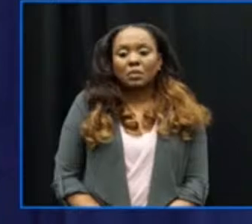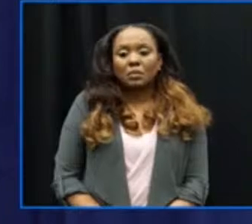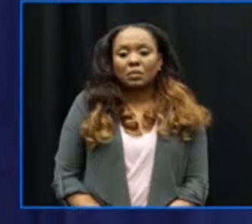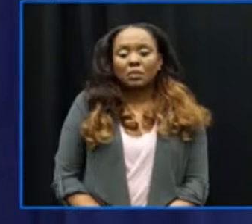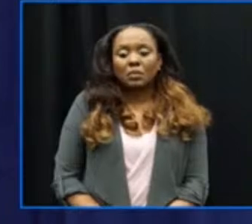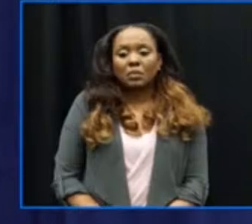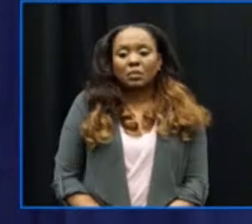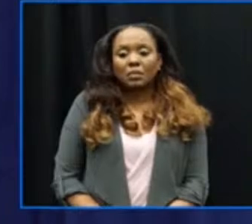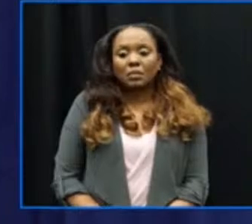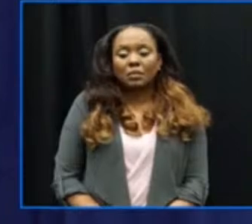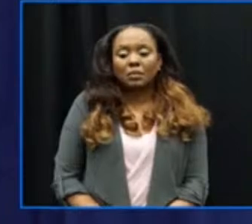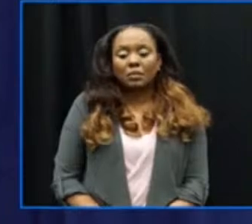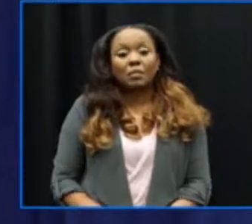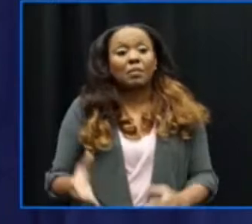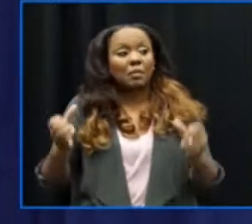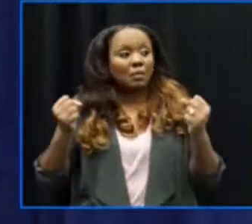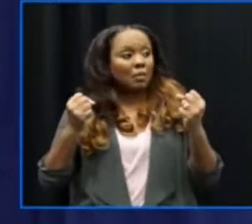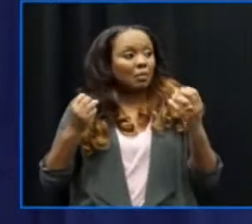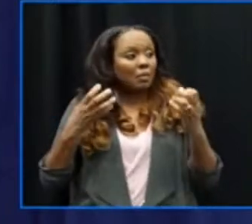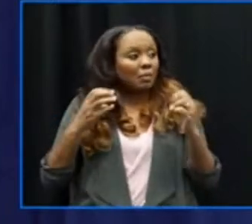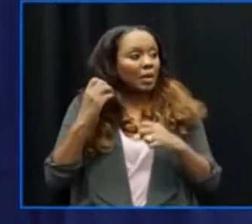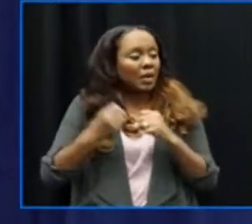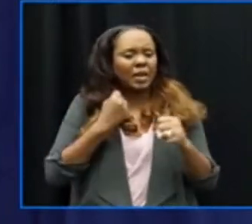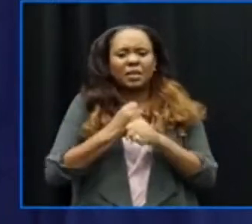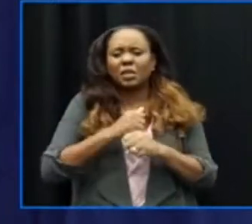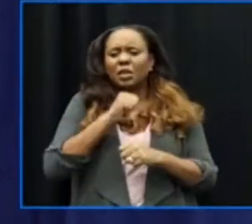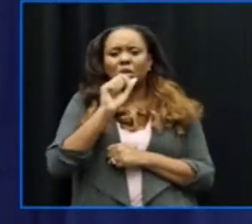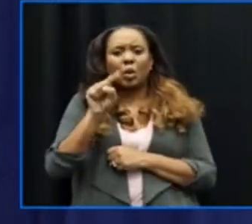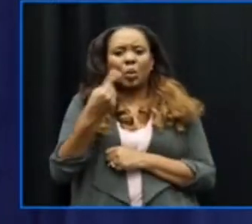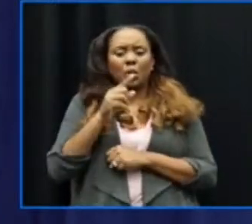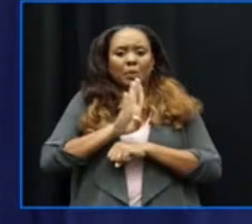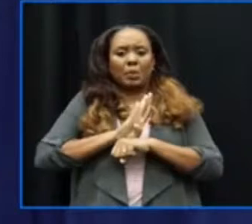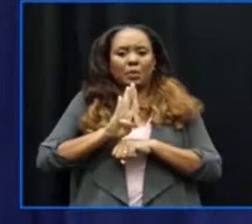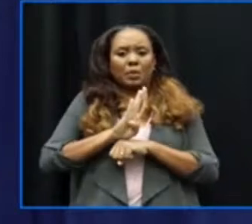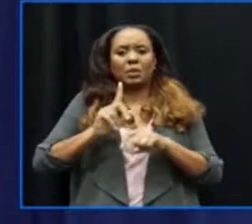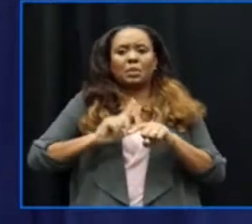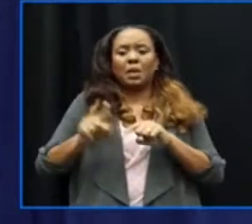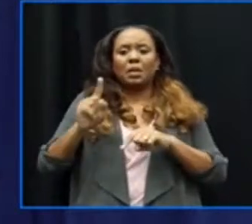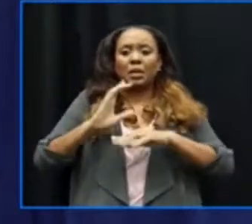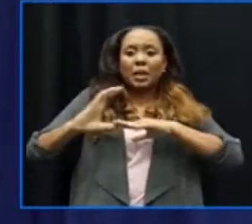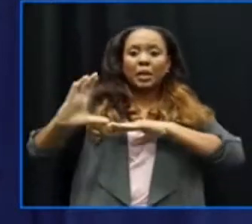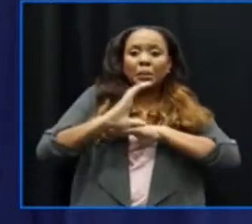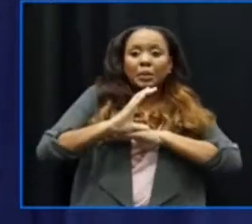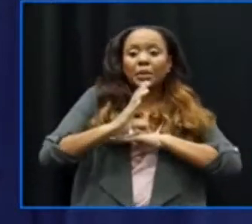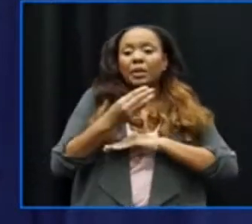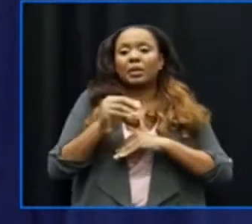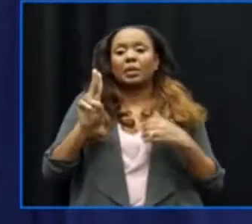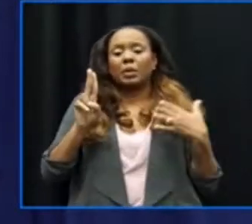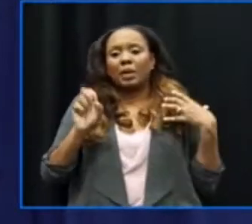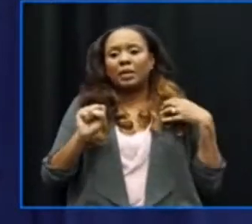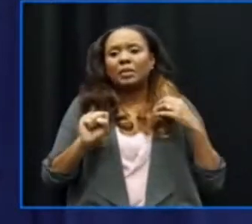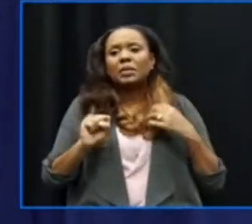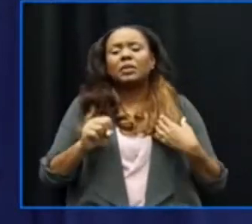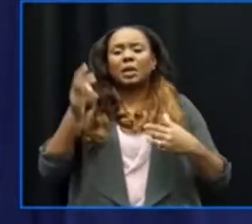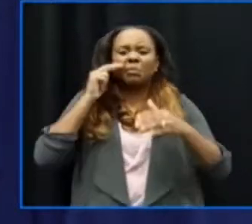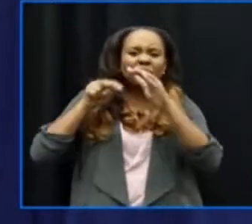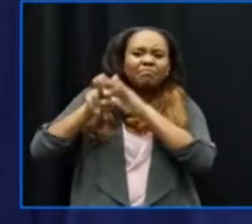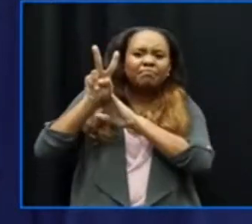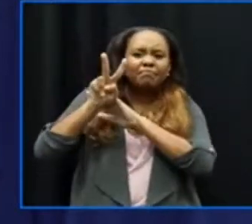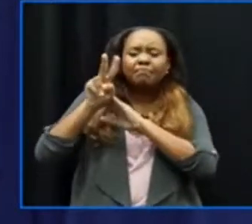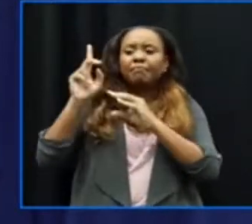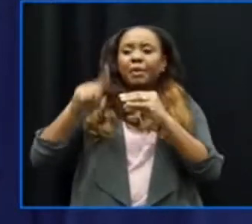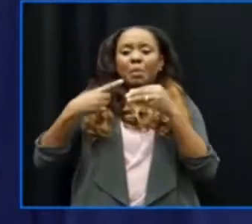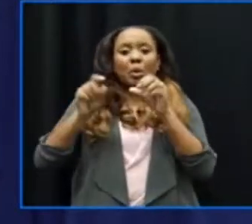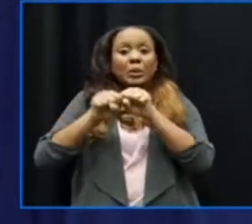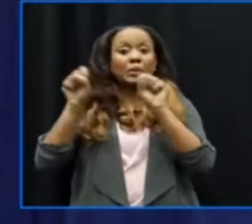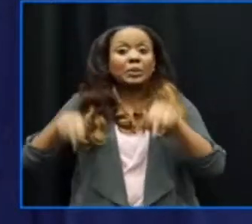the projections, and not only Barbados, across the region, in the US, projections have been made of these systems